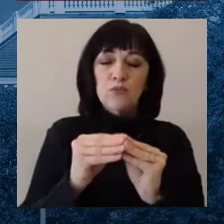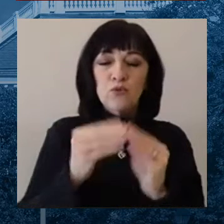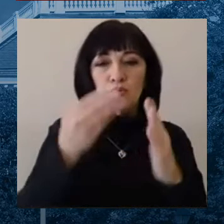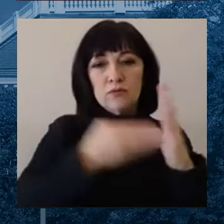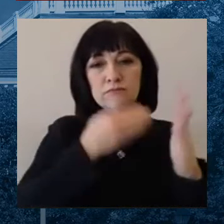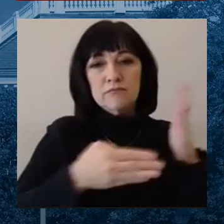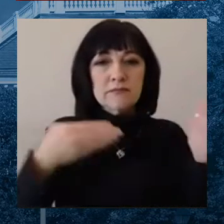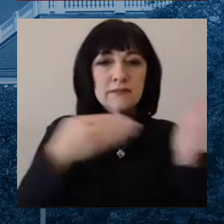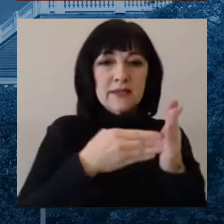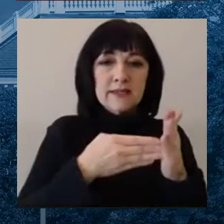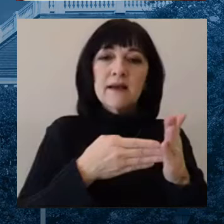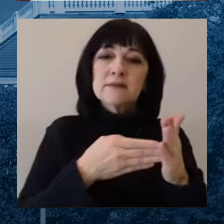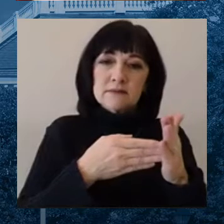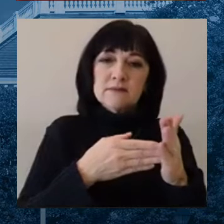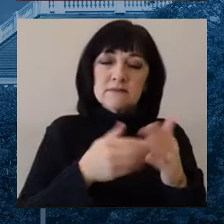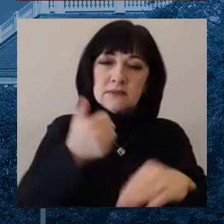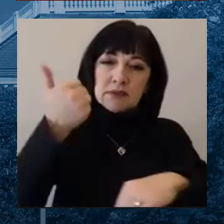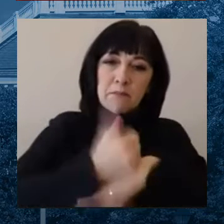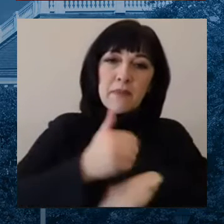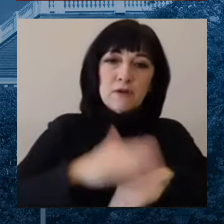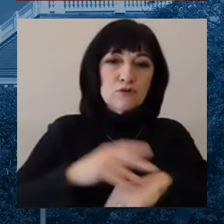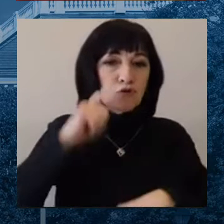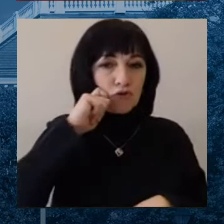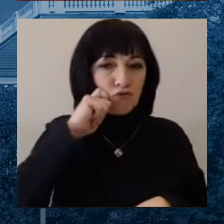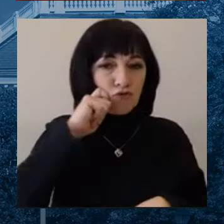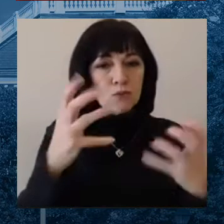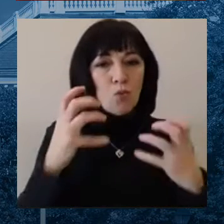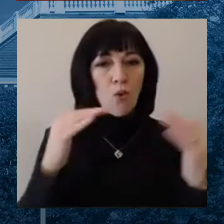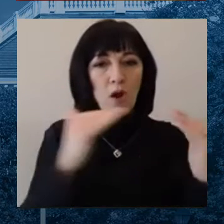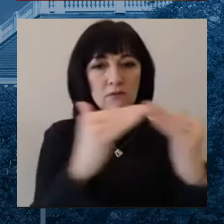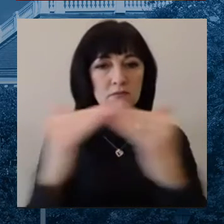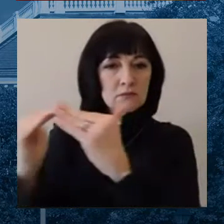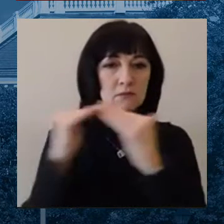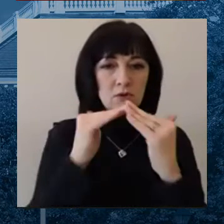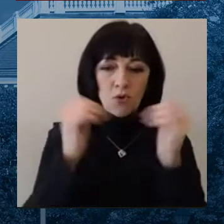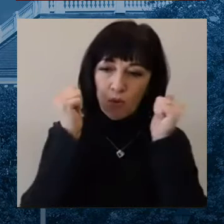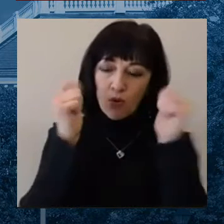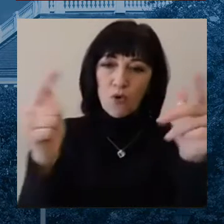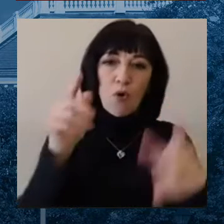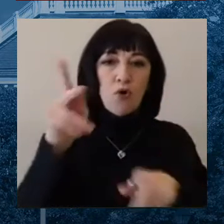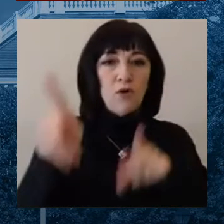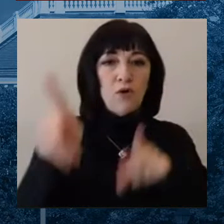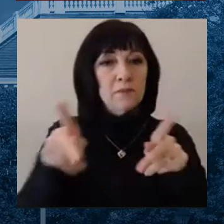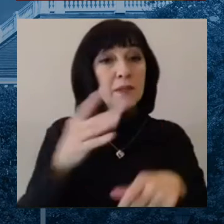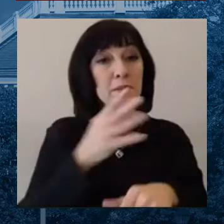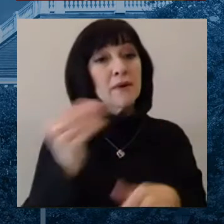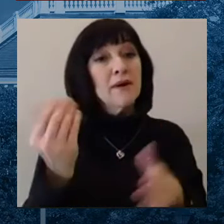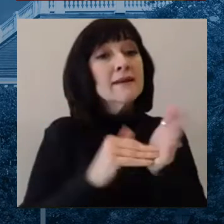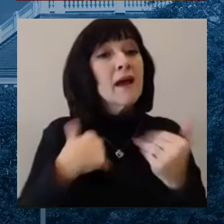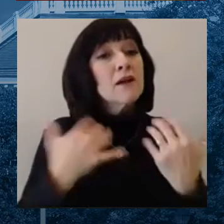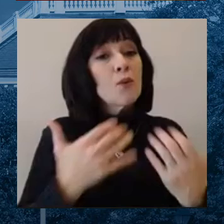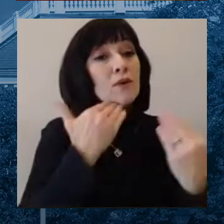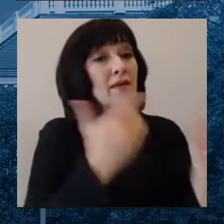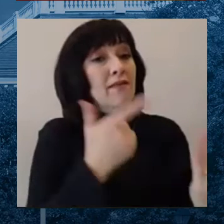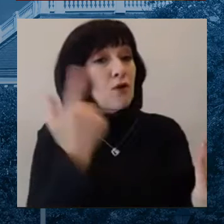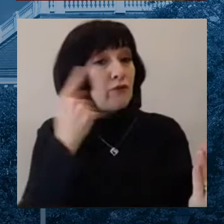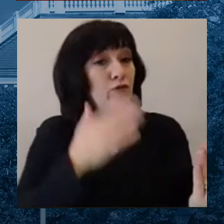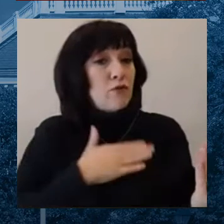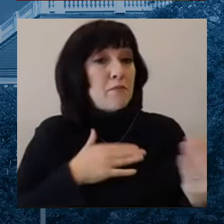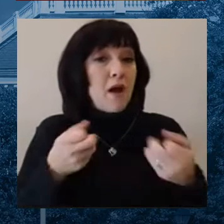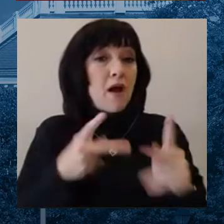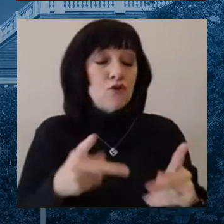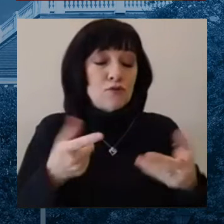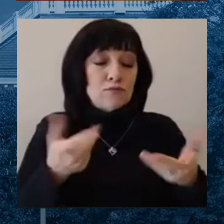will ensure equality of opportunity for all. And again, I thank you for the opportunity for allowing me to